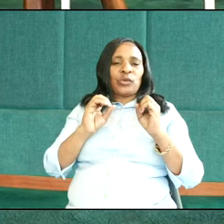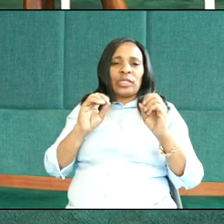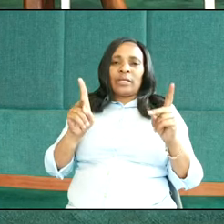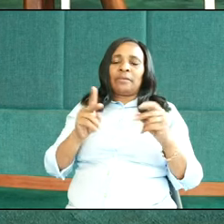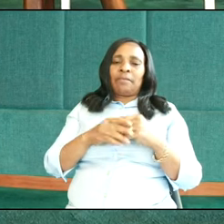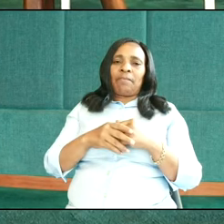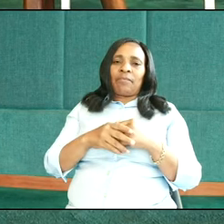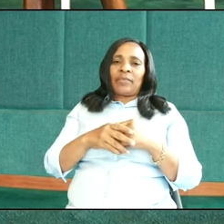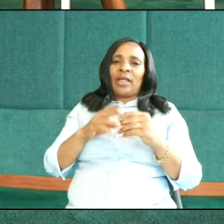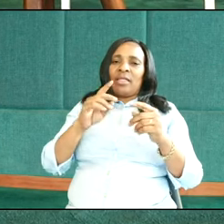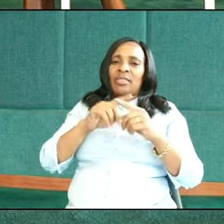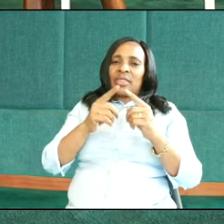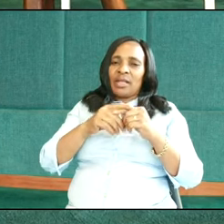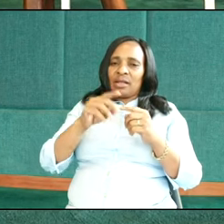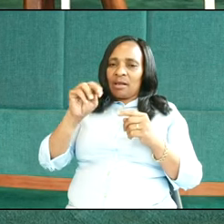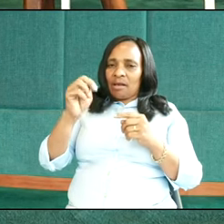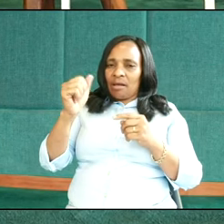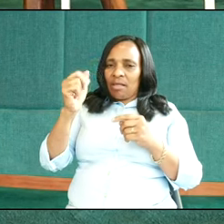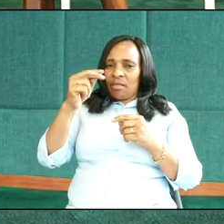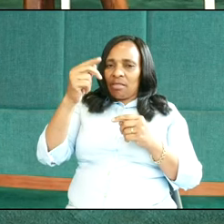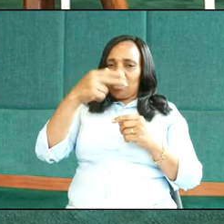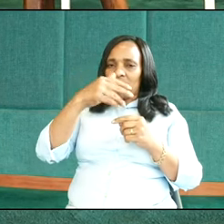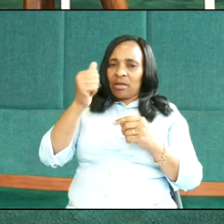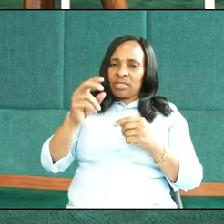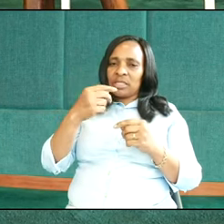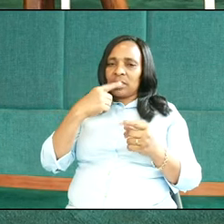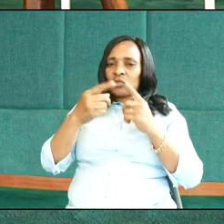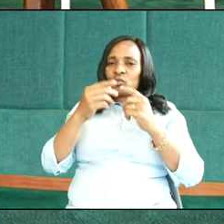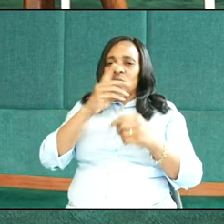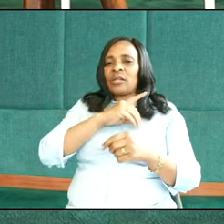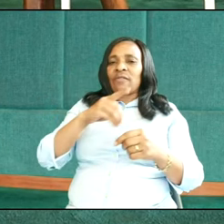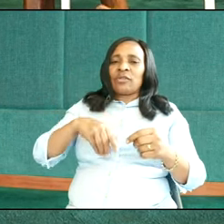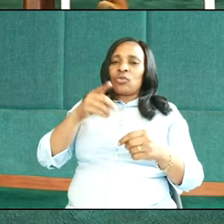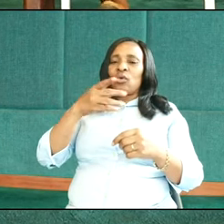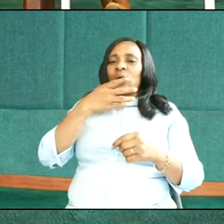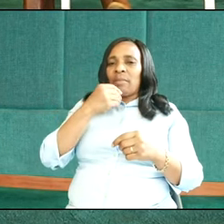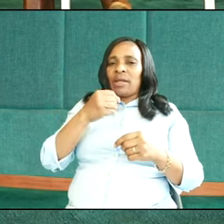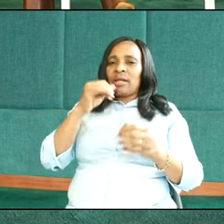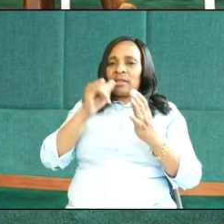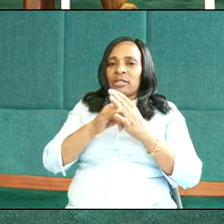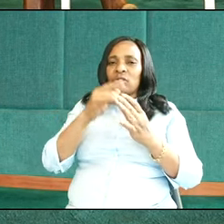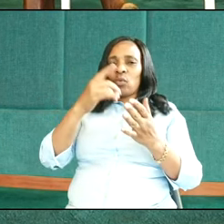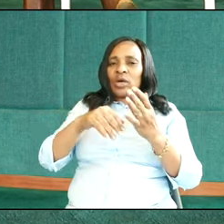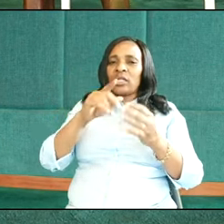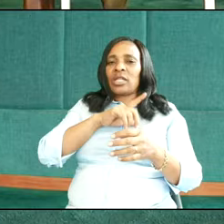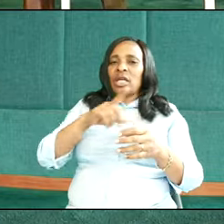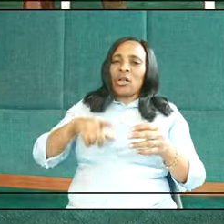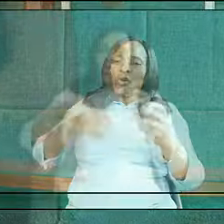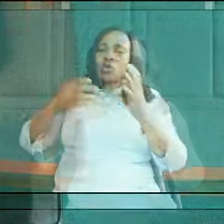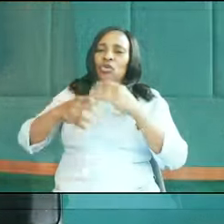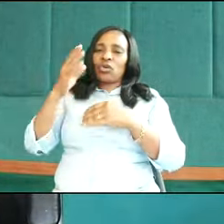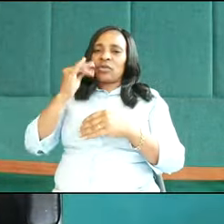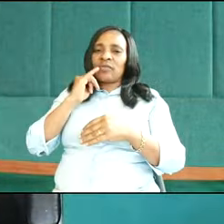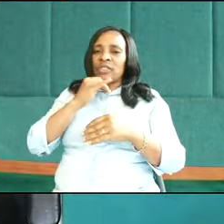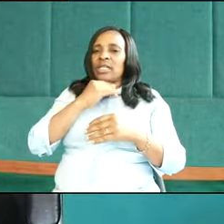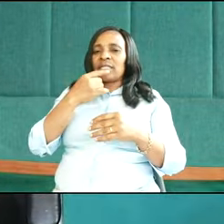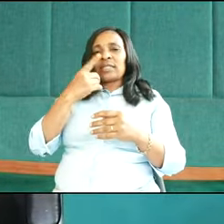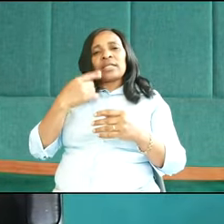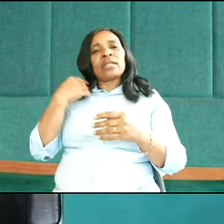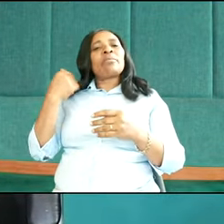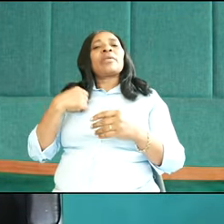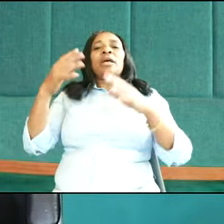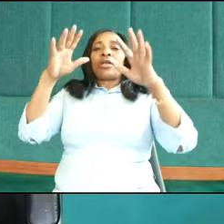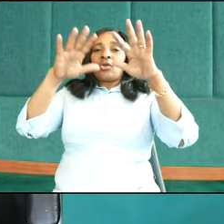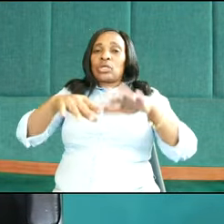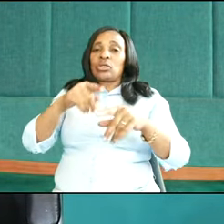So, then Nathan said to David, "You are the man. This is what the Lord, the God of Israel, says. I anointed